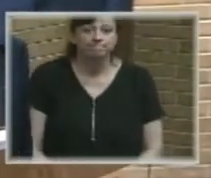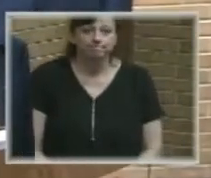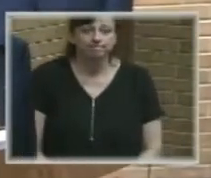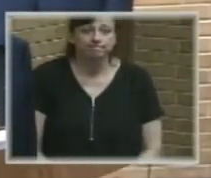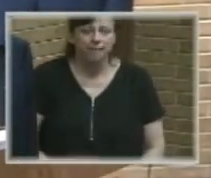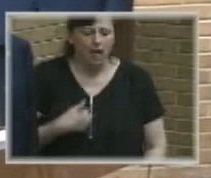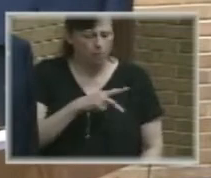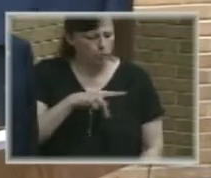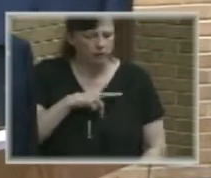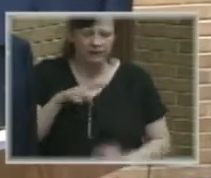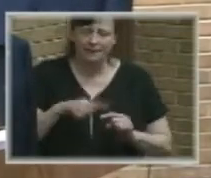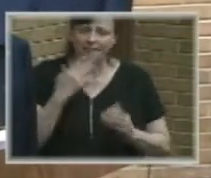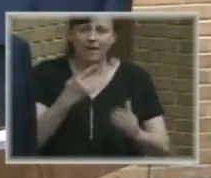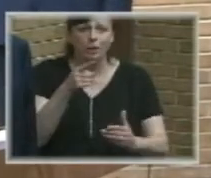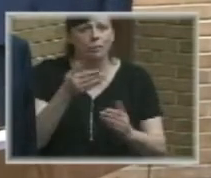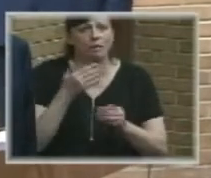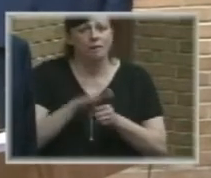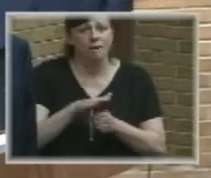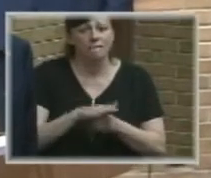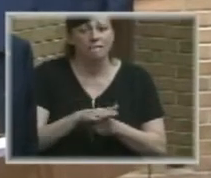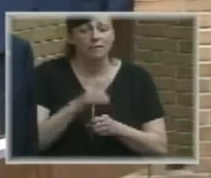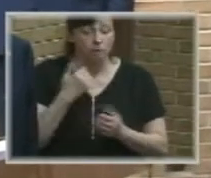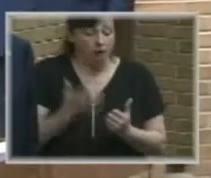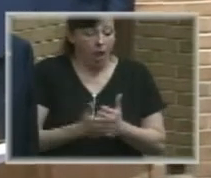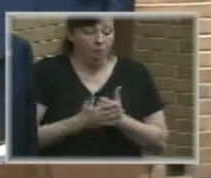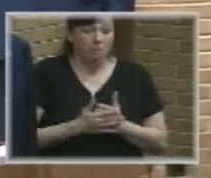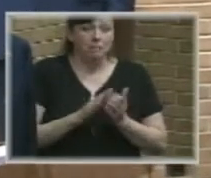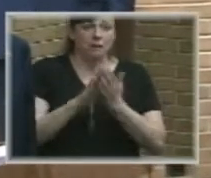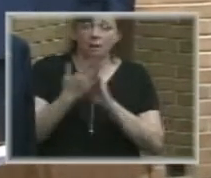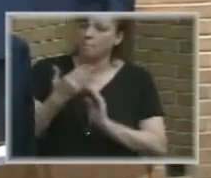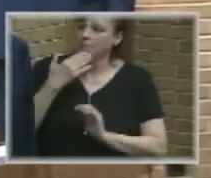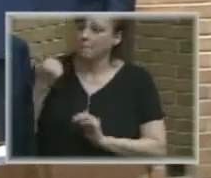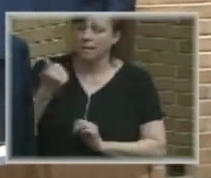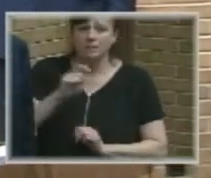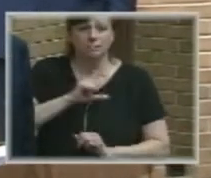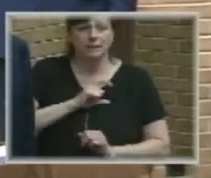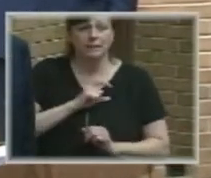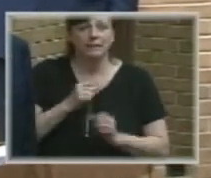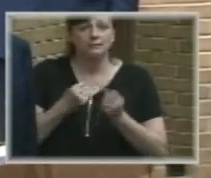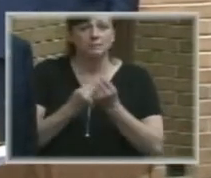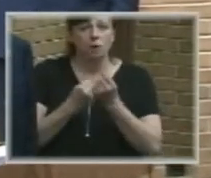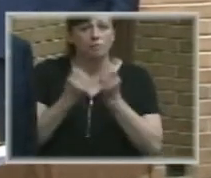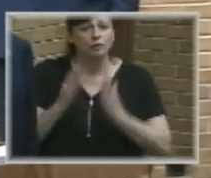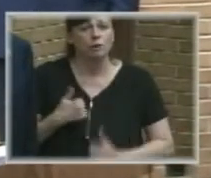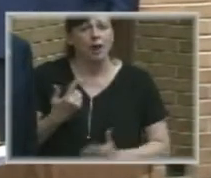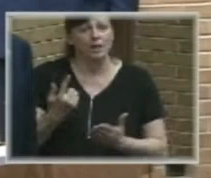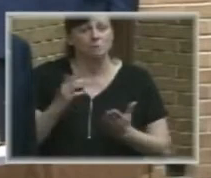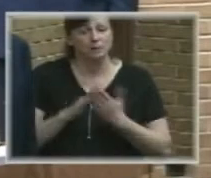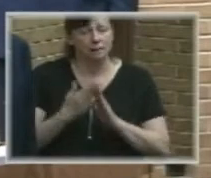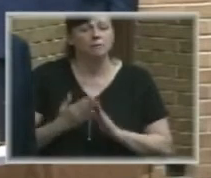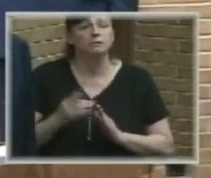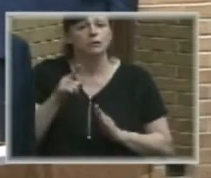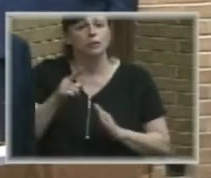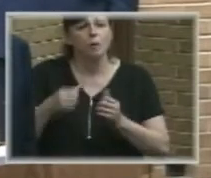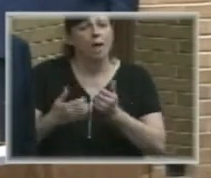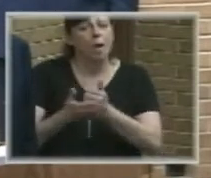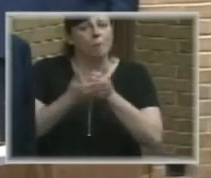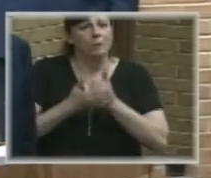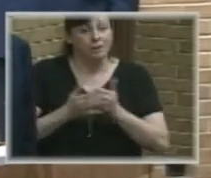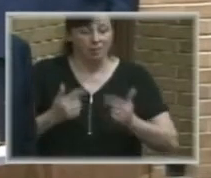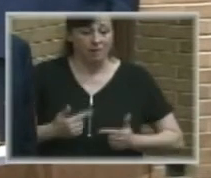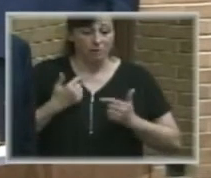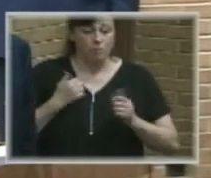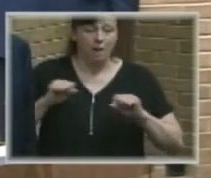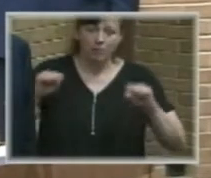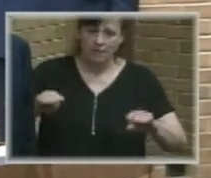I personally cannot thank you enough for helping me become the best officer I could be. You truly made me live up to my potential, and for that,